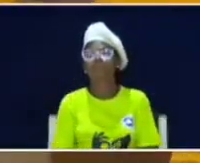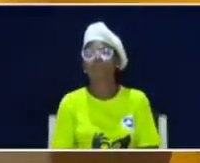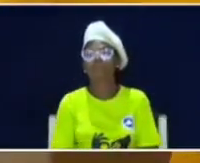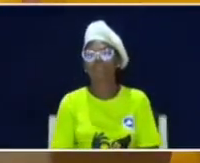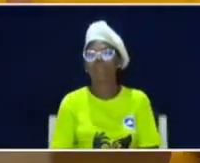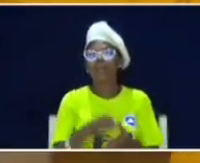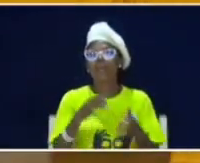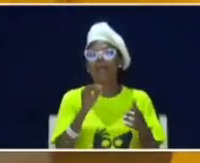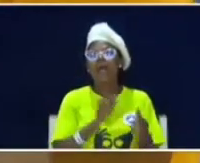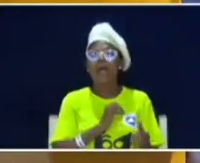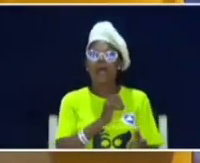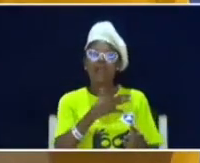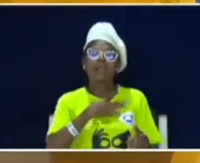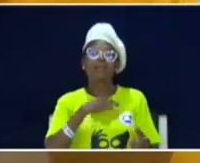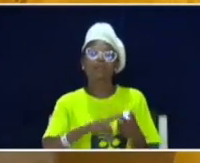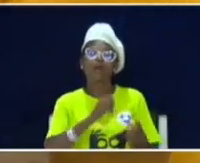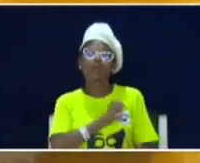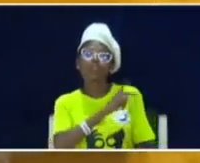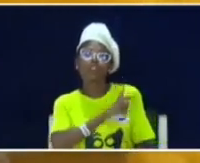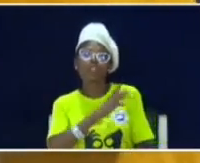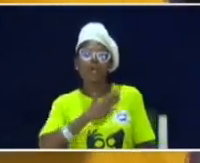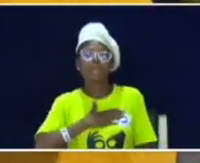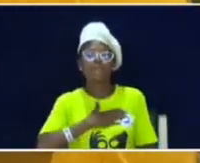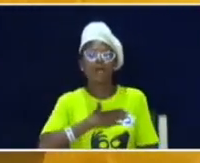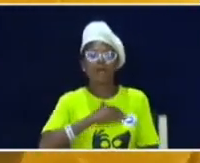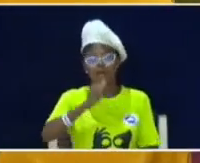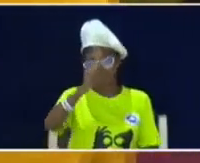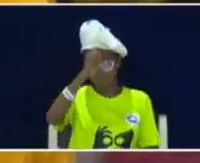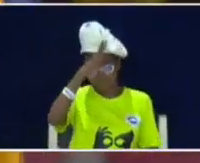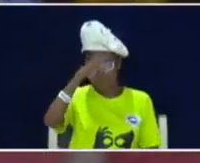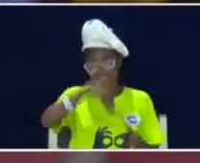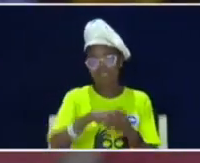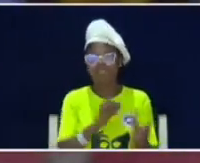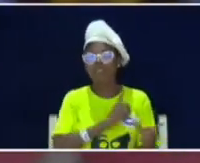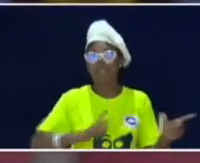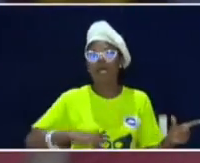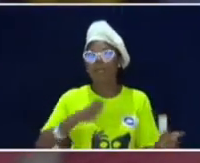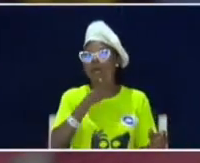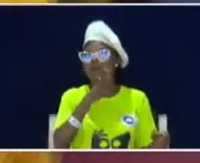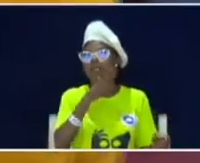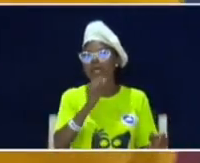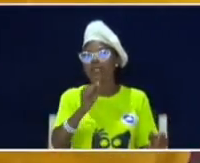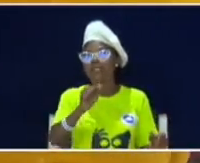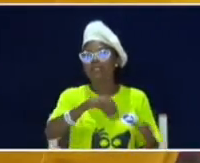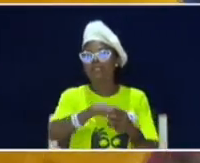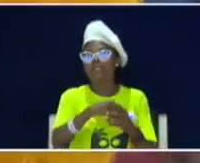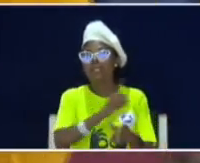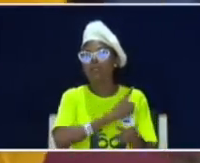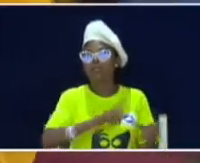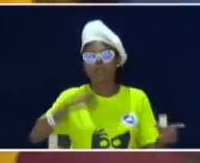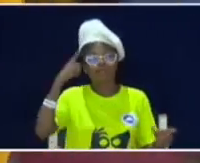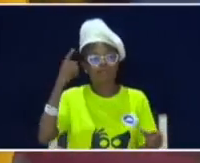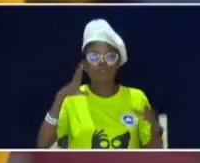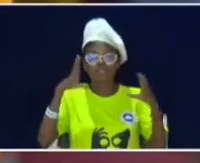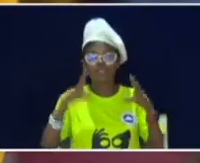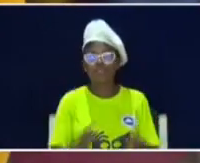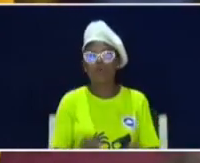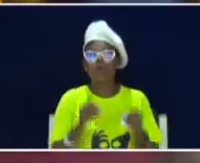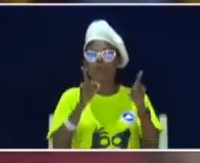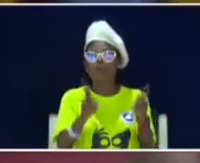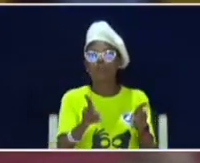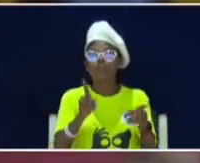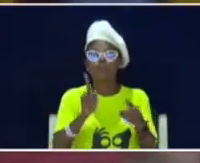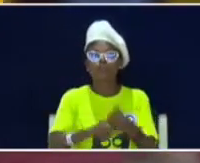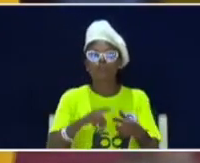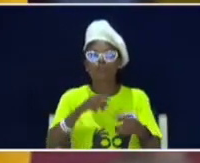I'd like to appreciate my father in the Lord and my mother for the privilege to